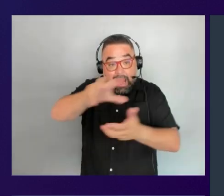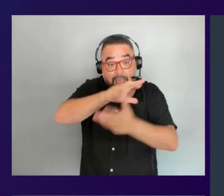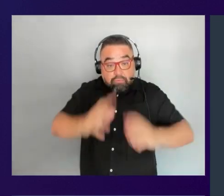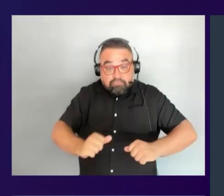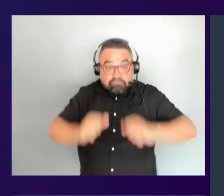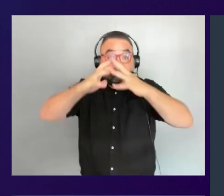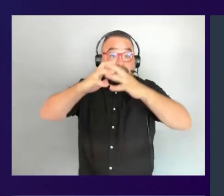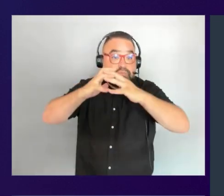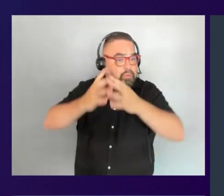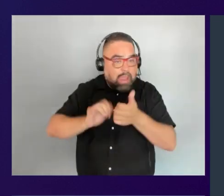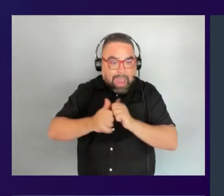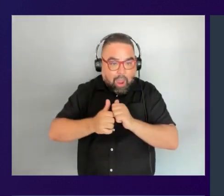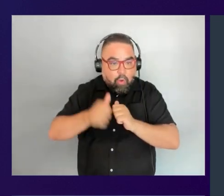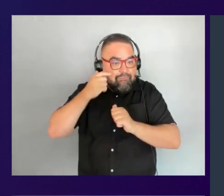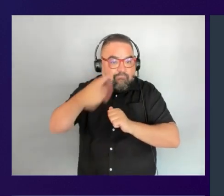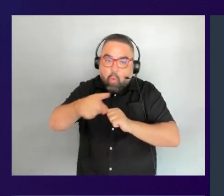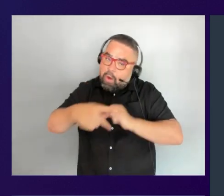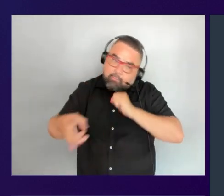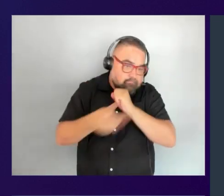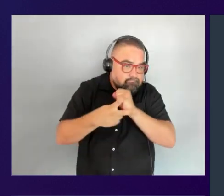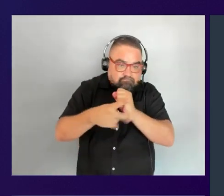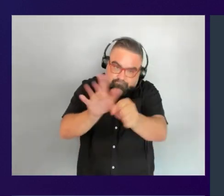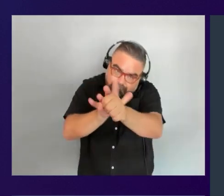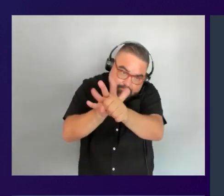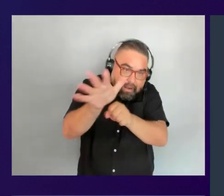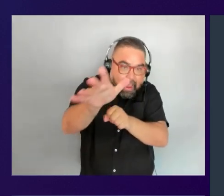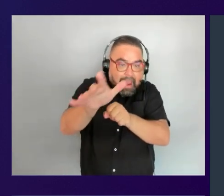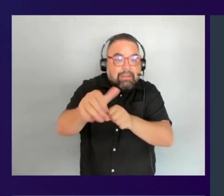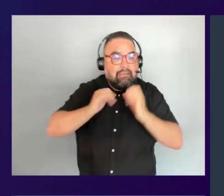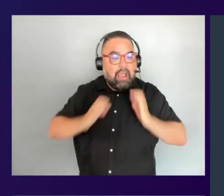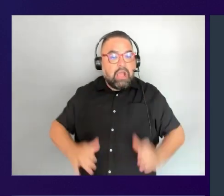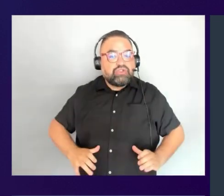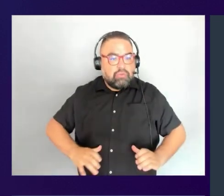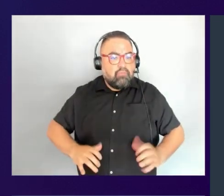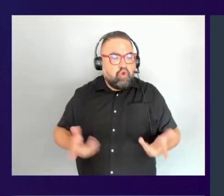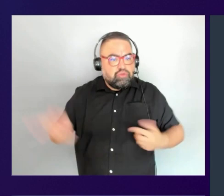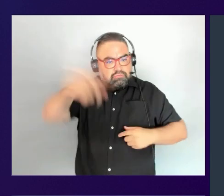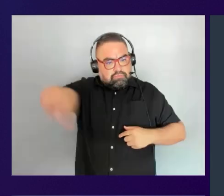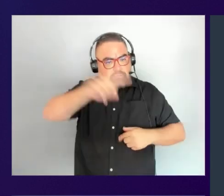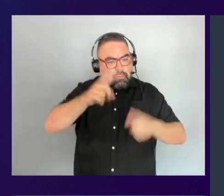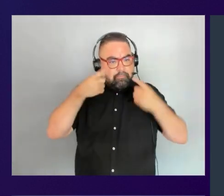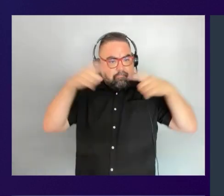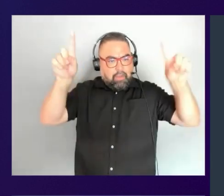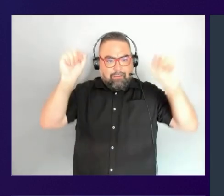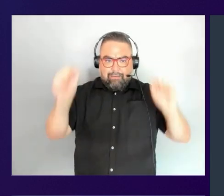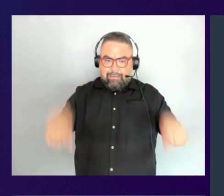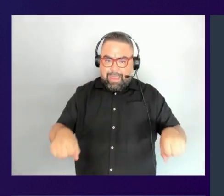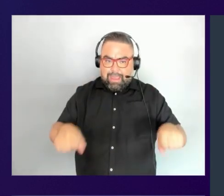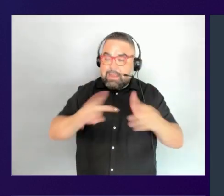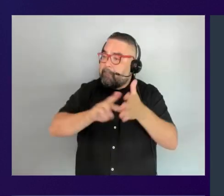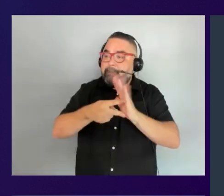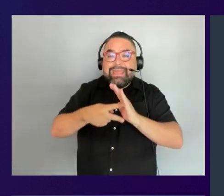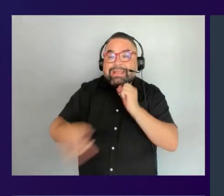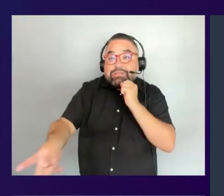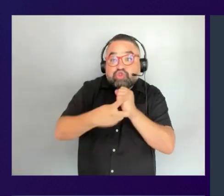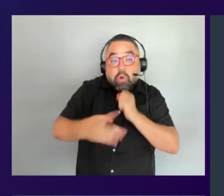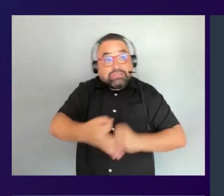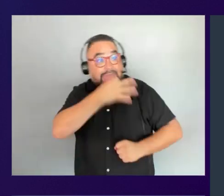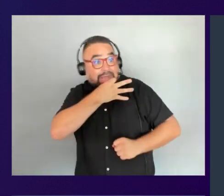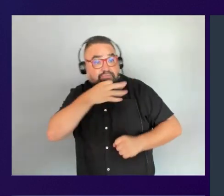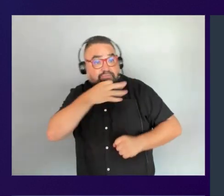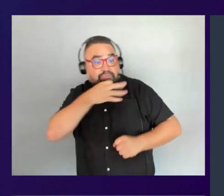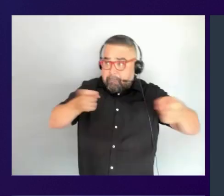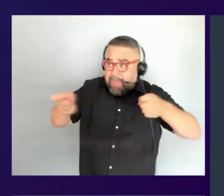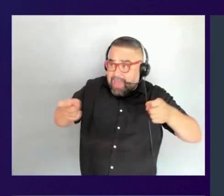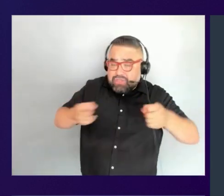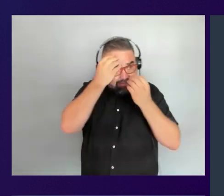virtually bottomless file storage to customers tell us just works, where I don't need to be a storage expert to manage my file data